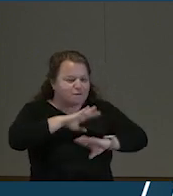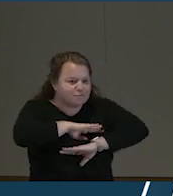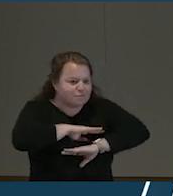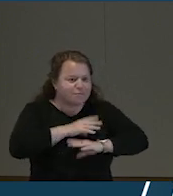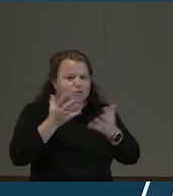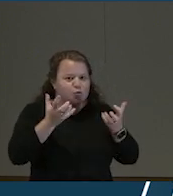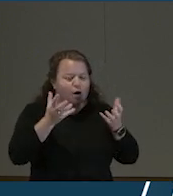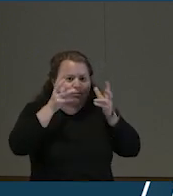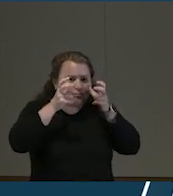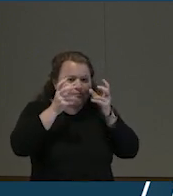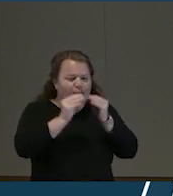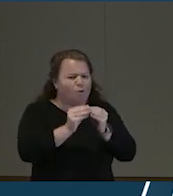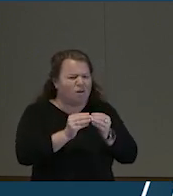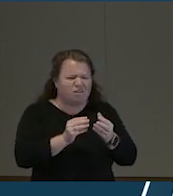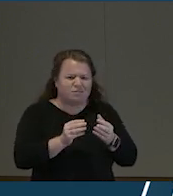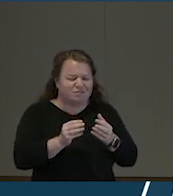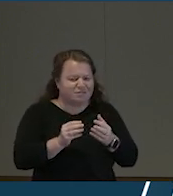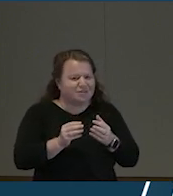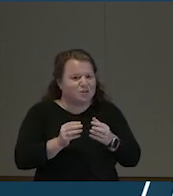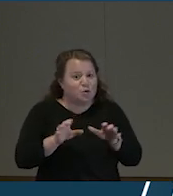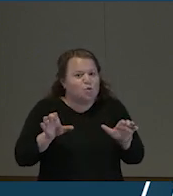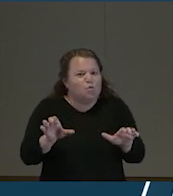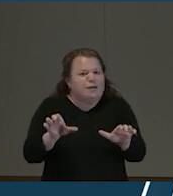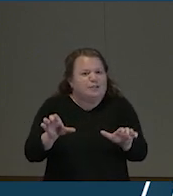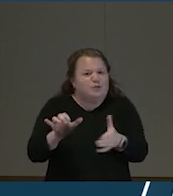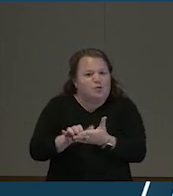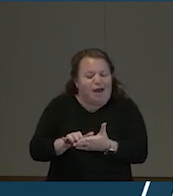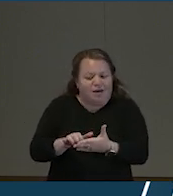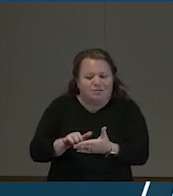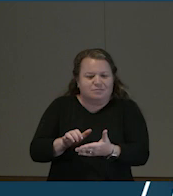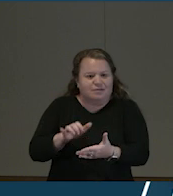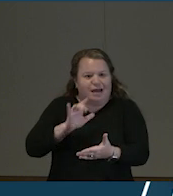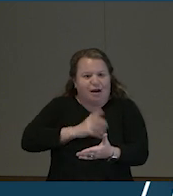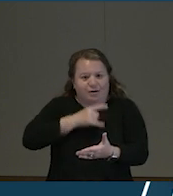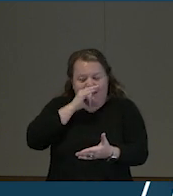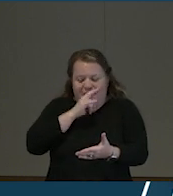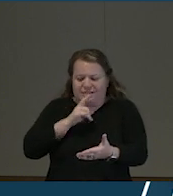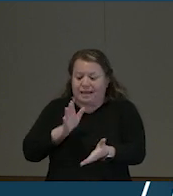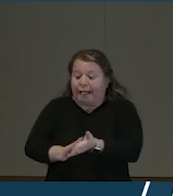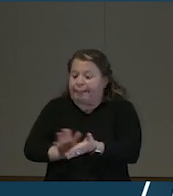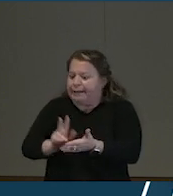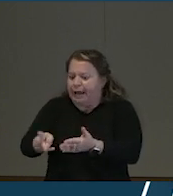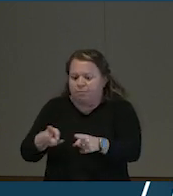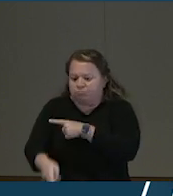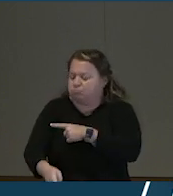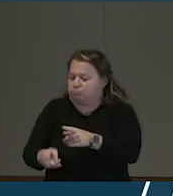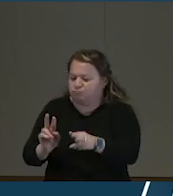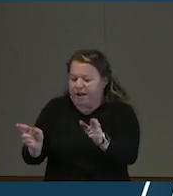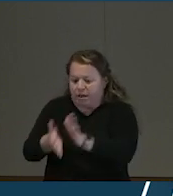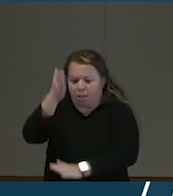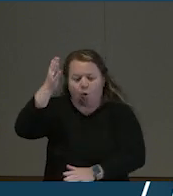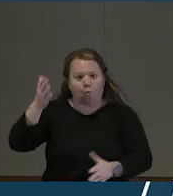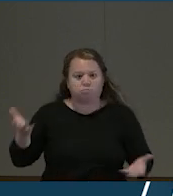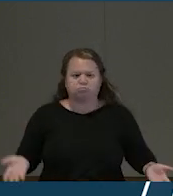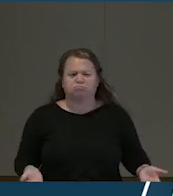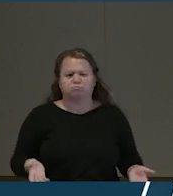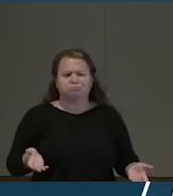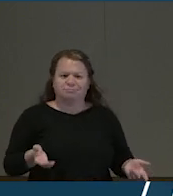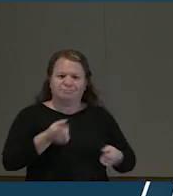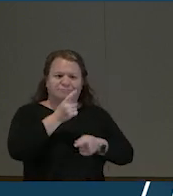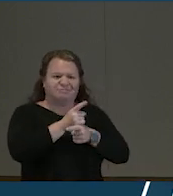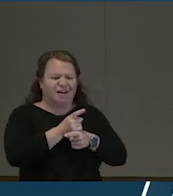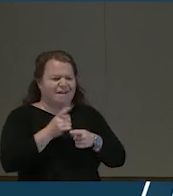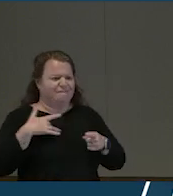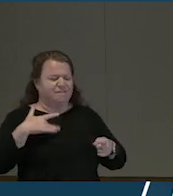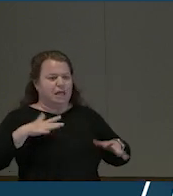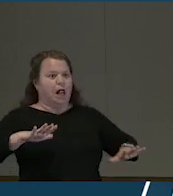do that with our kids. When we say, all right, it's time to clean up, come on, hurry up, we gotta go, right? It can